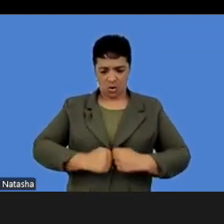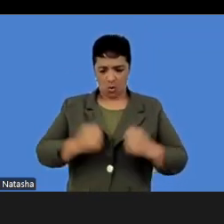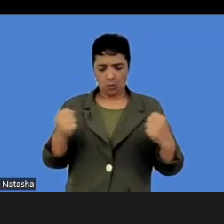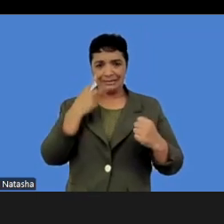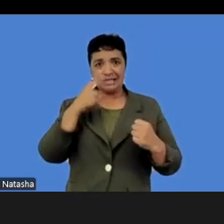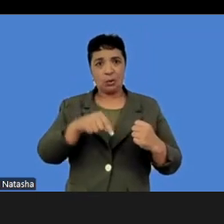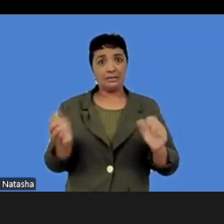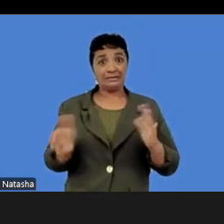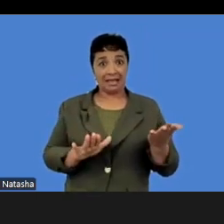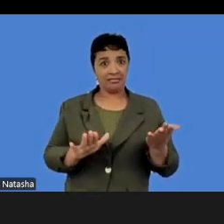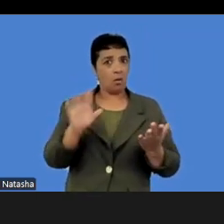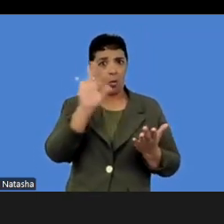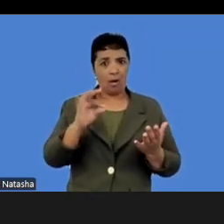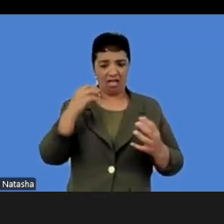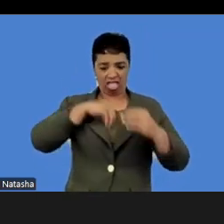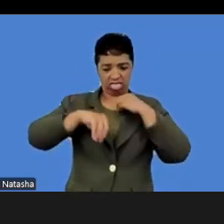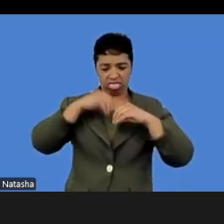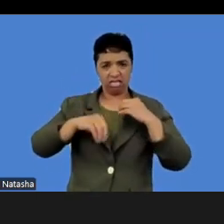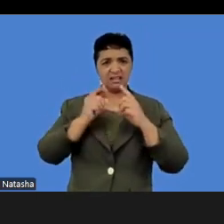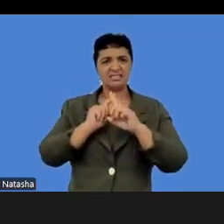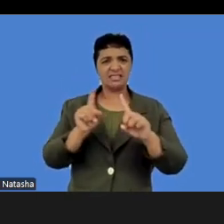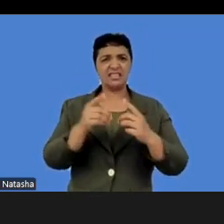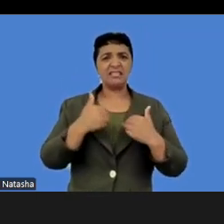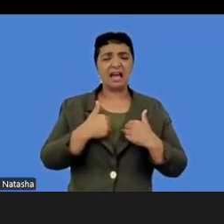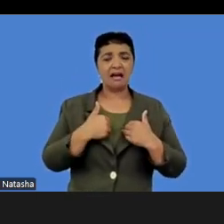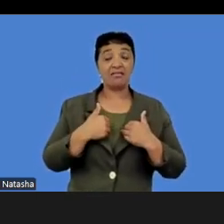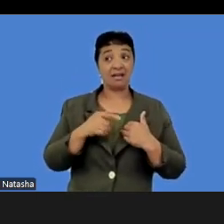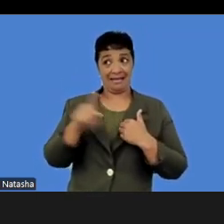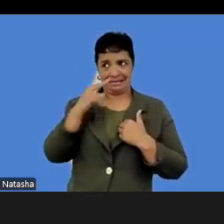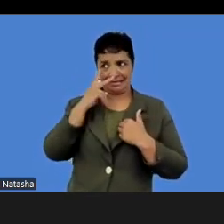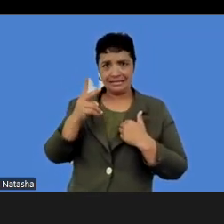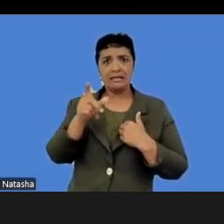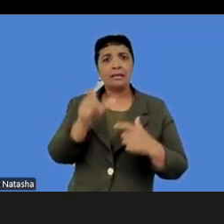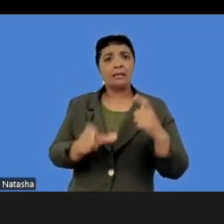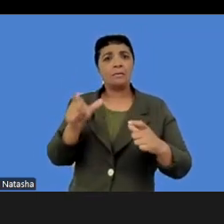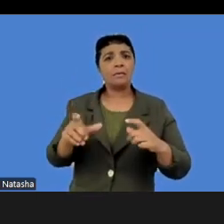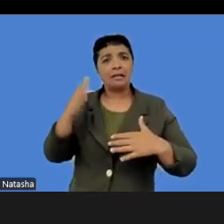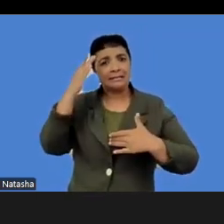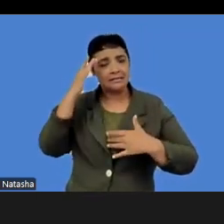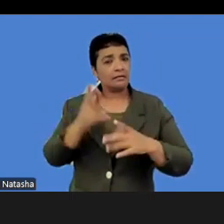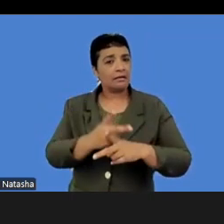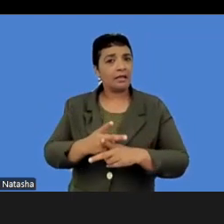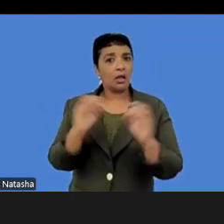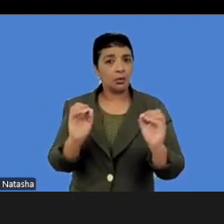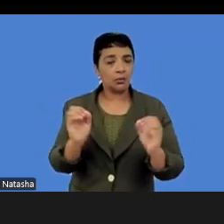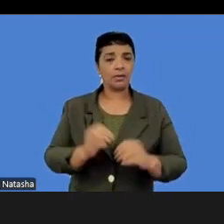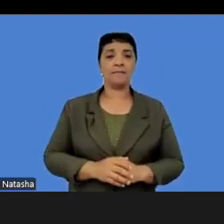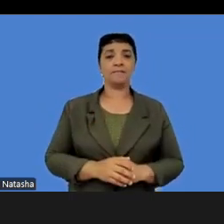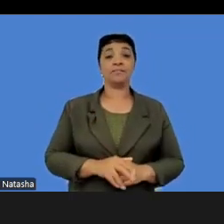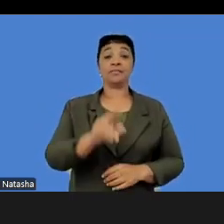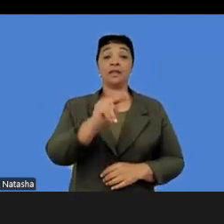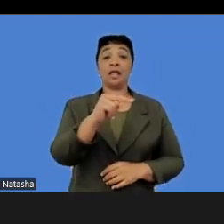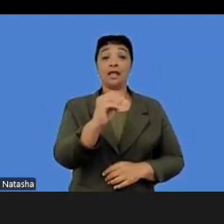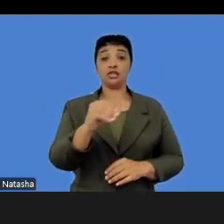neglect of these patients. There was another NGO who was not equipped to take in adult